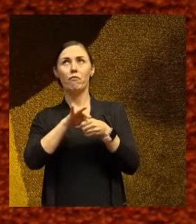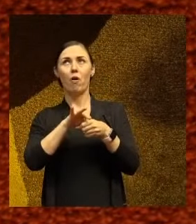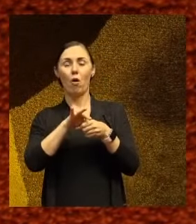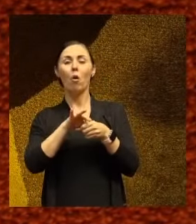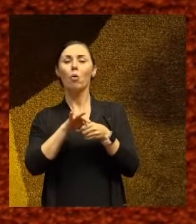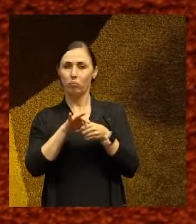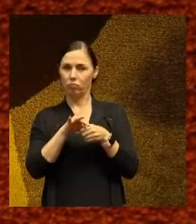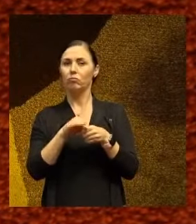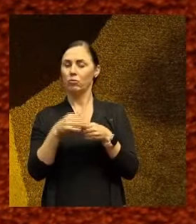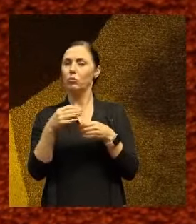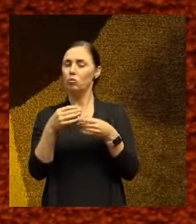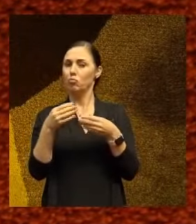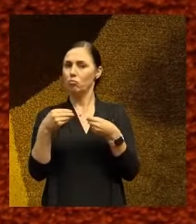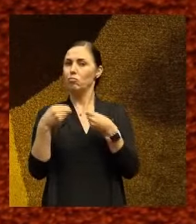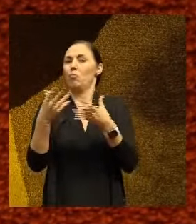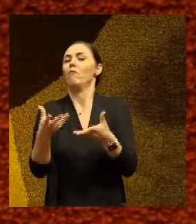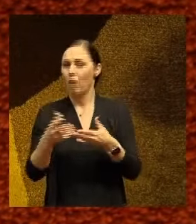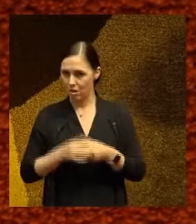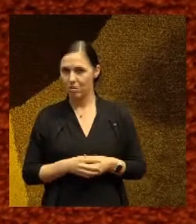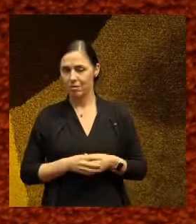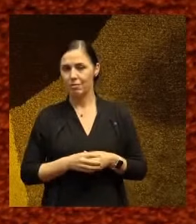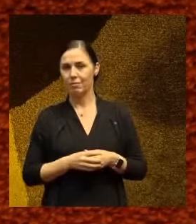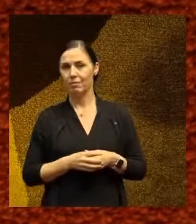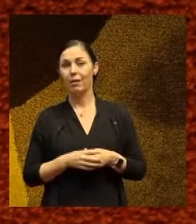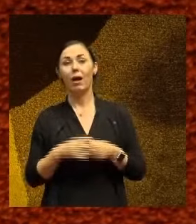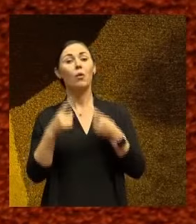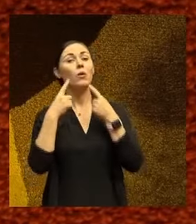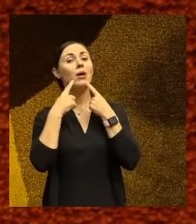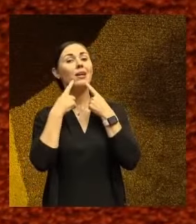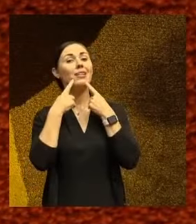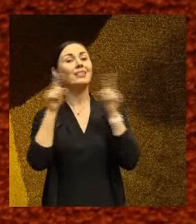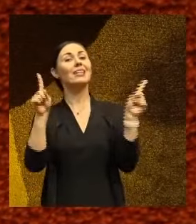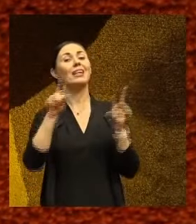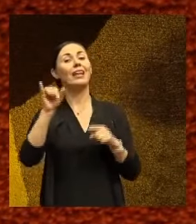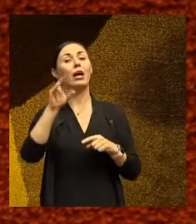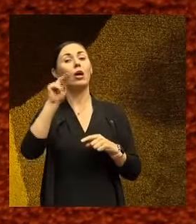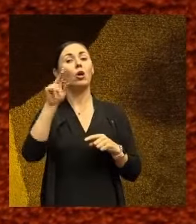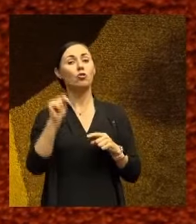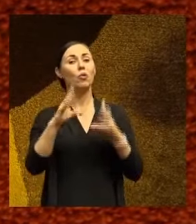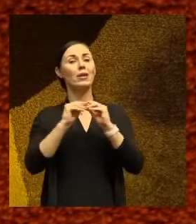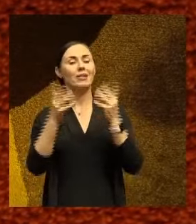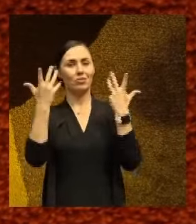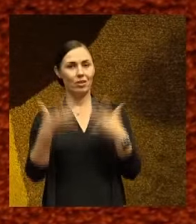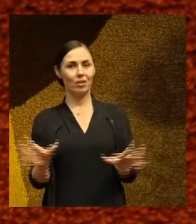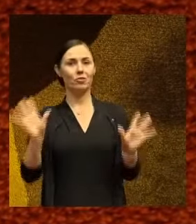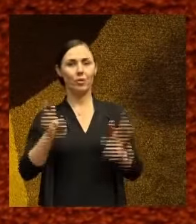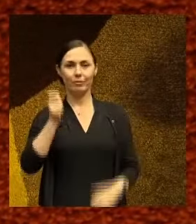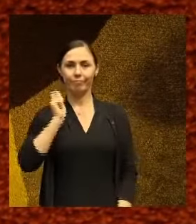to deliver on that promise. I'd like to declare this joint session adjourned.